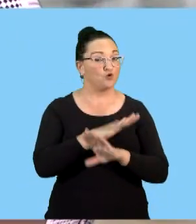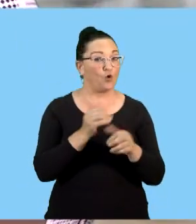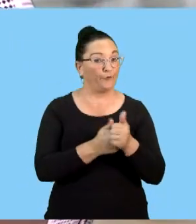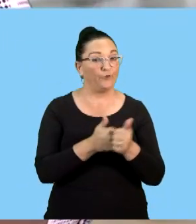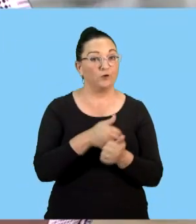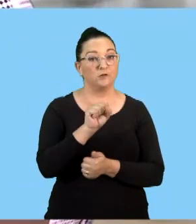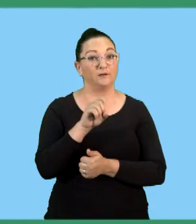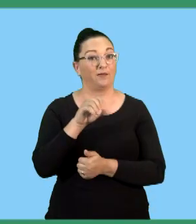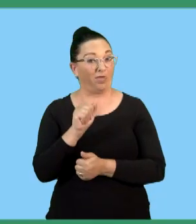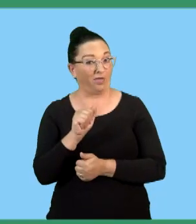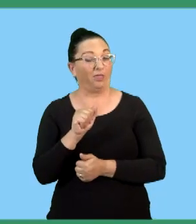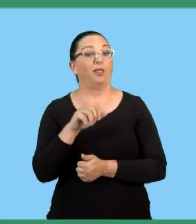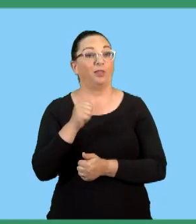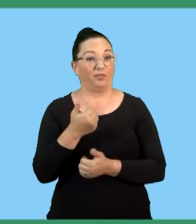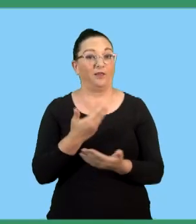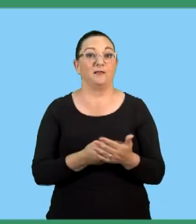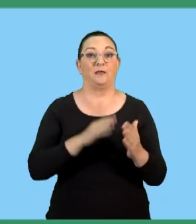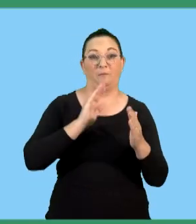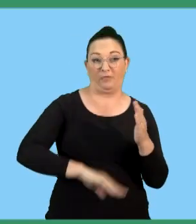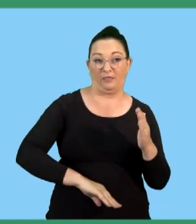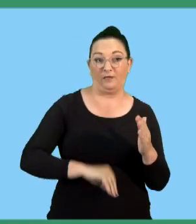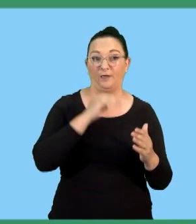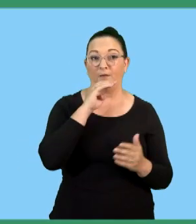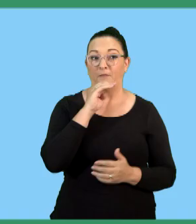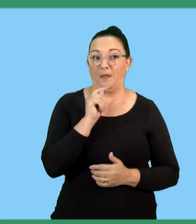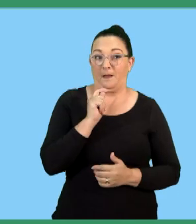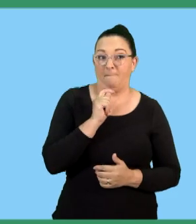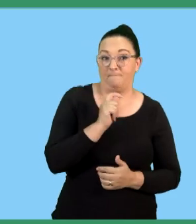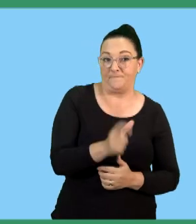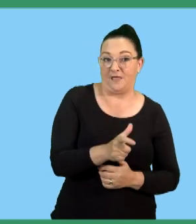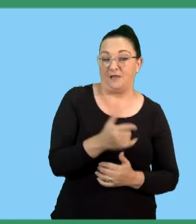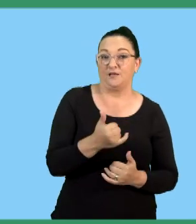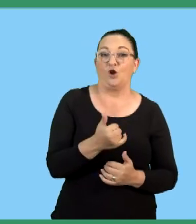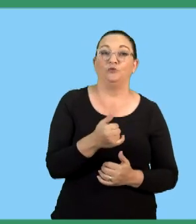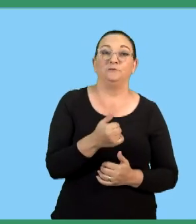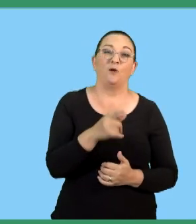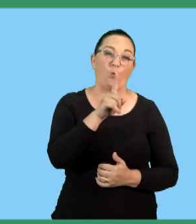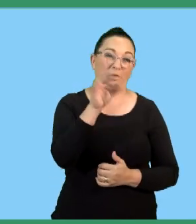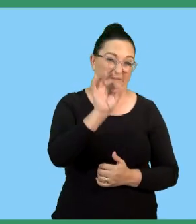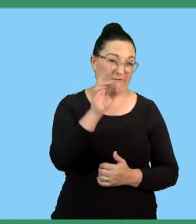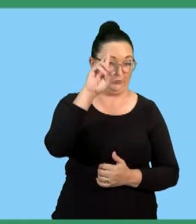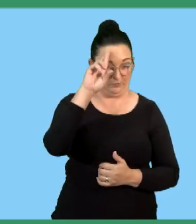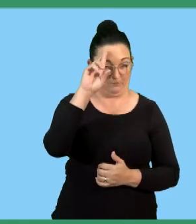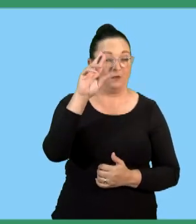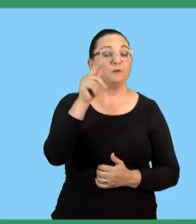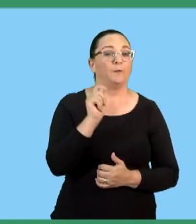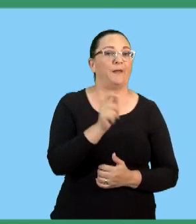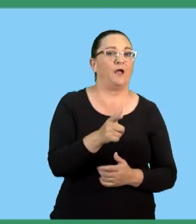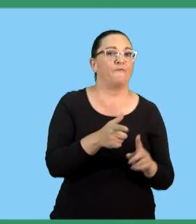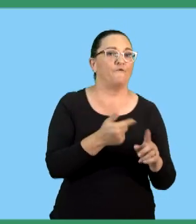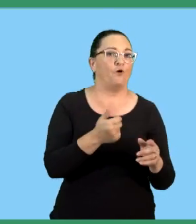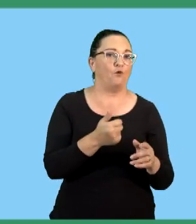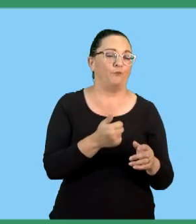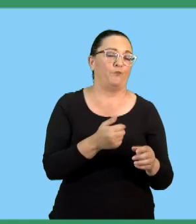Act? It says here, businesses that do not pay the skills development levy. Remember that 1% that the employer has to